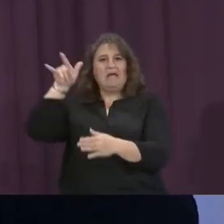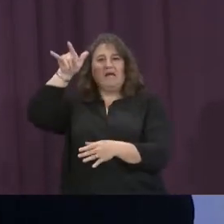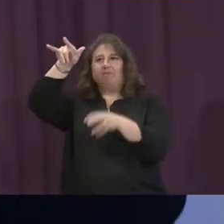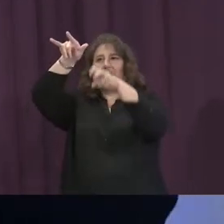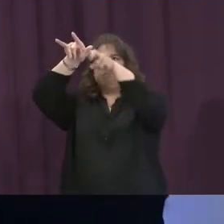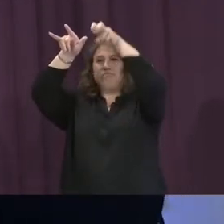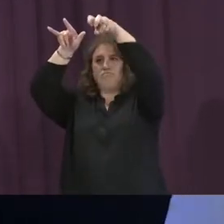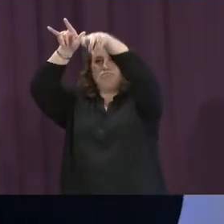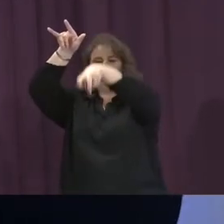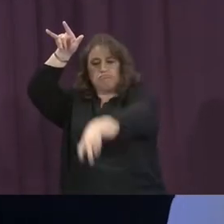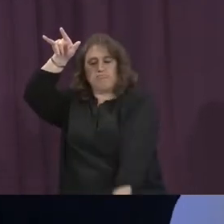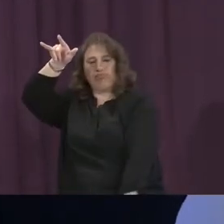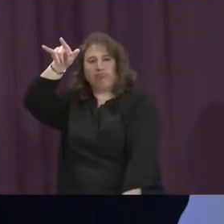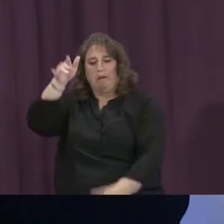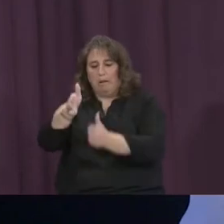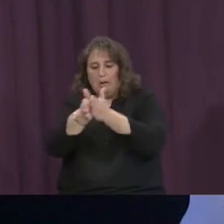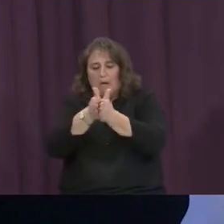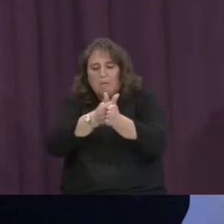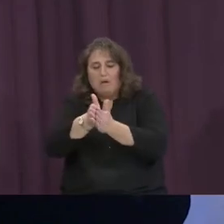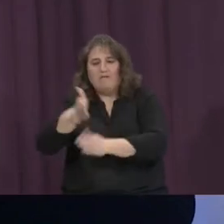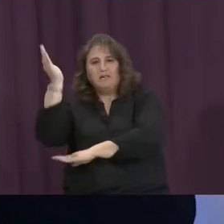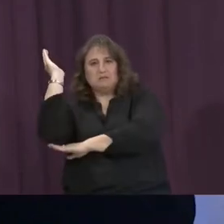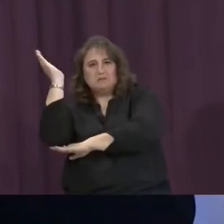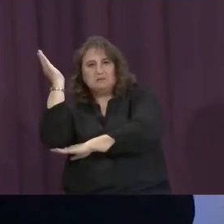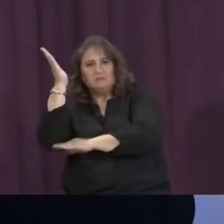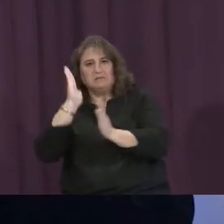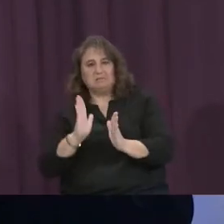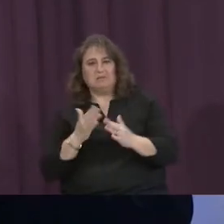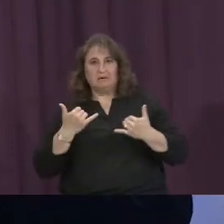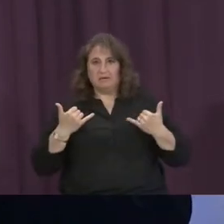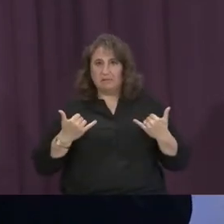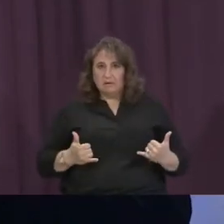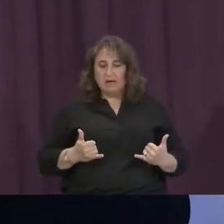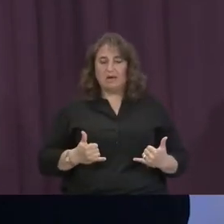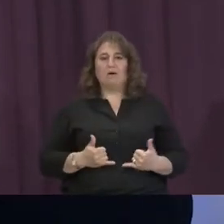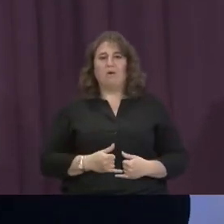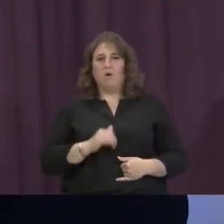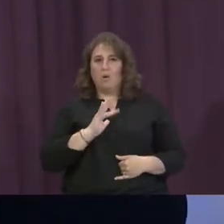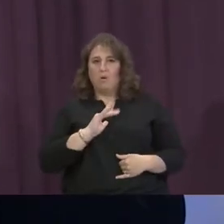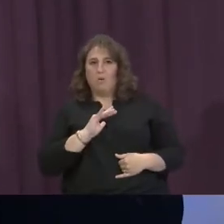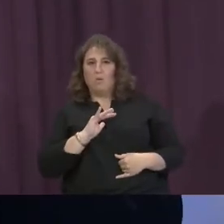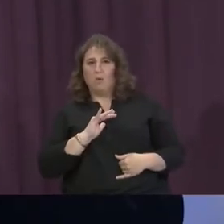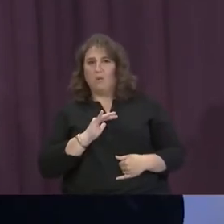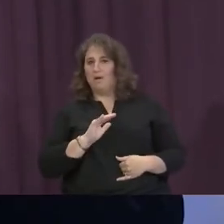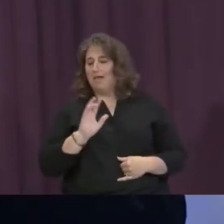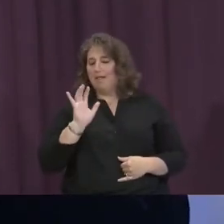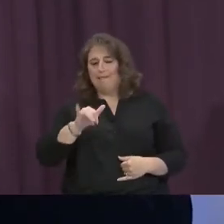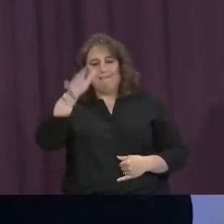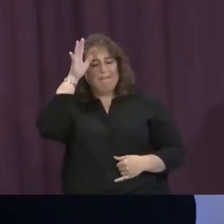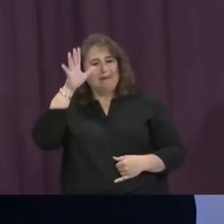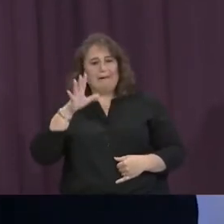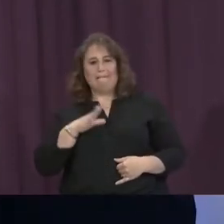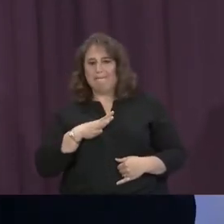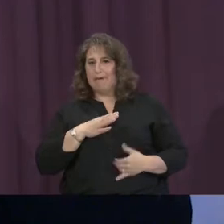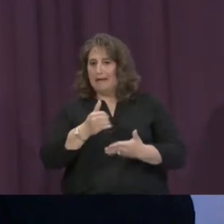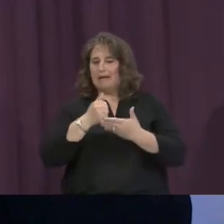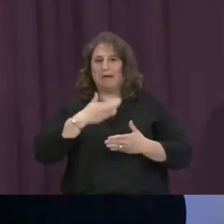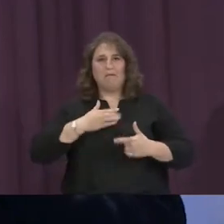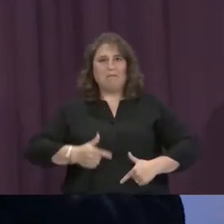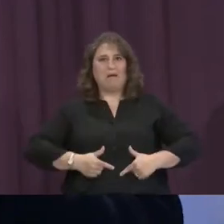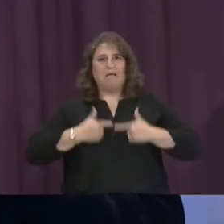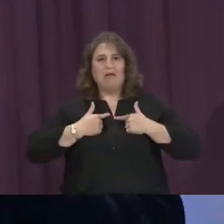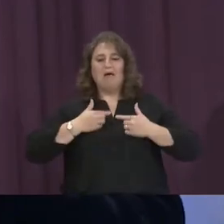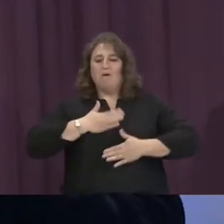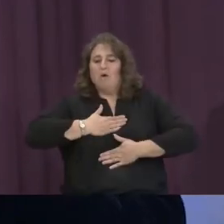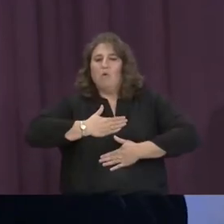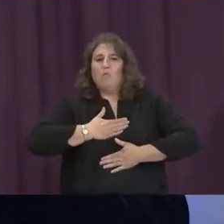He's a, he's a motivational speaker right now. And, um, he enriched my life so much because he would have these open and